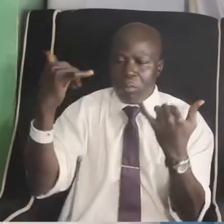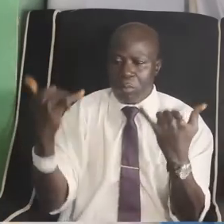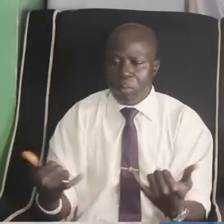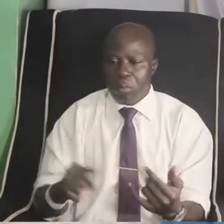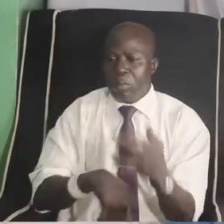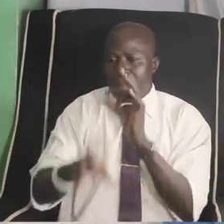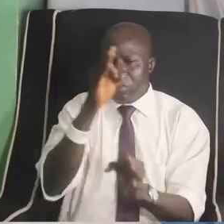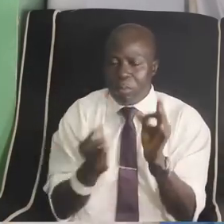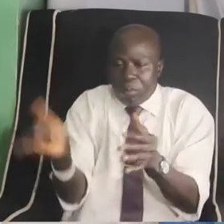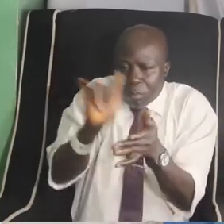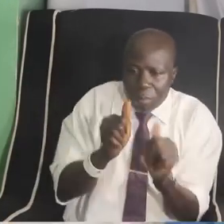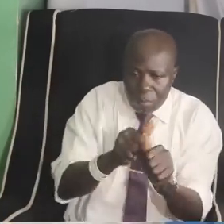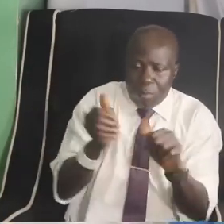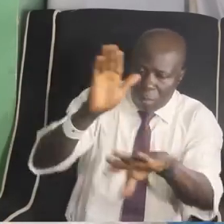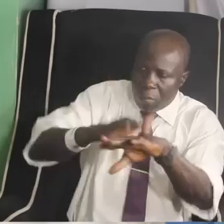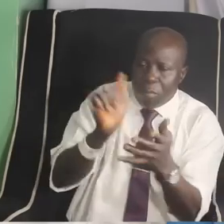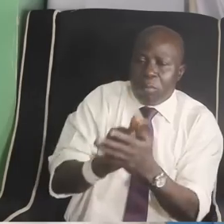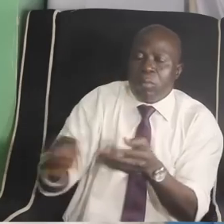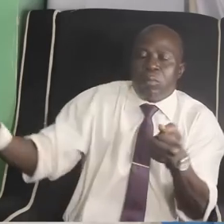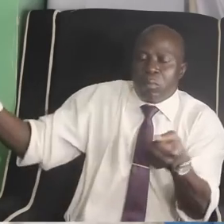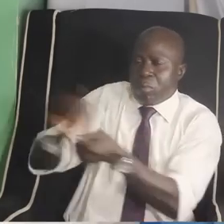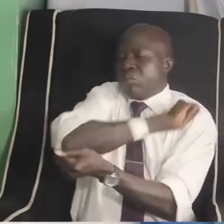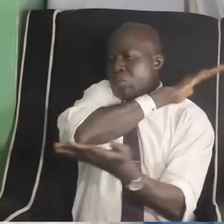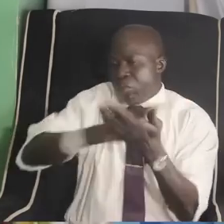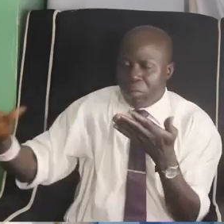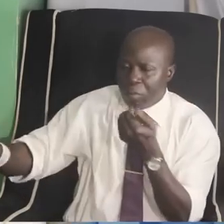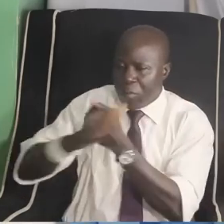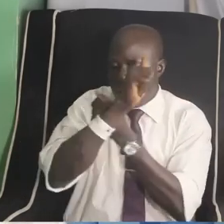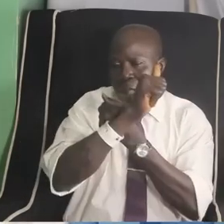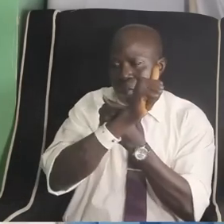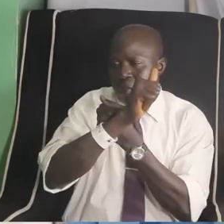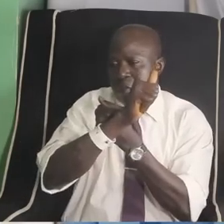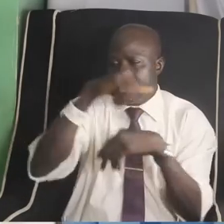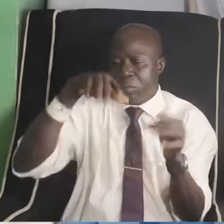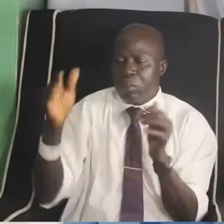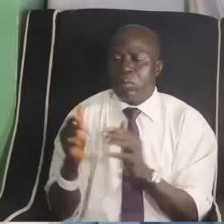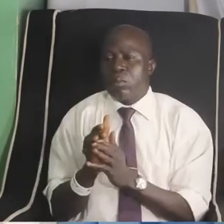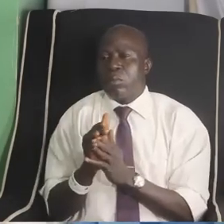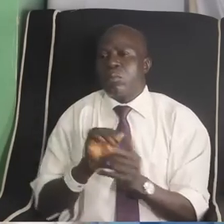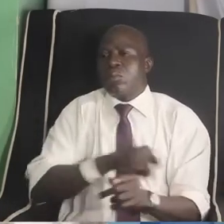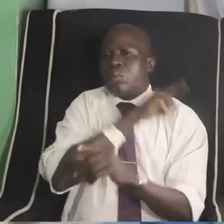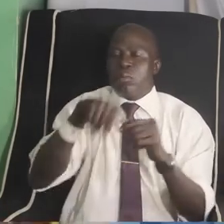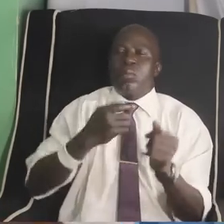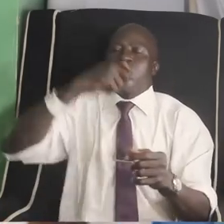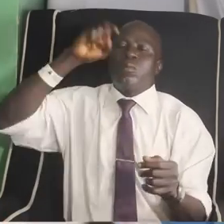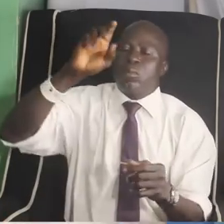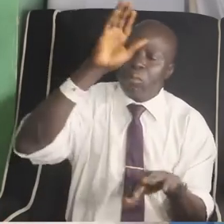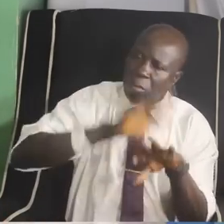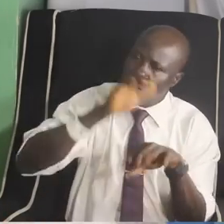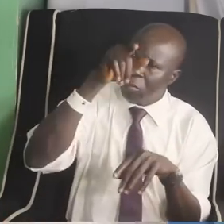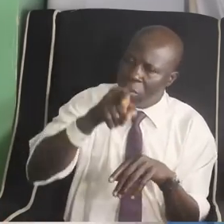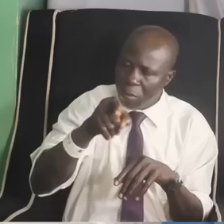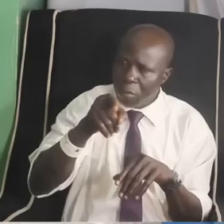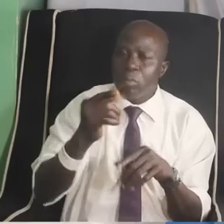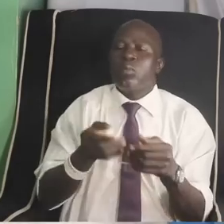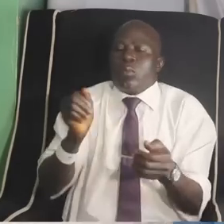one, call you. If they follow you, one DNA call you. Pata pata. Destroy totally. Be one back for if they curse you,